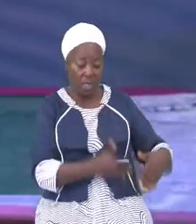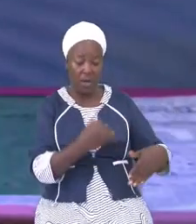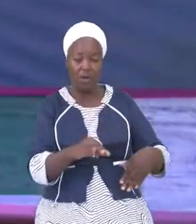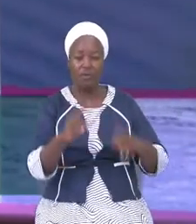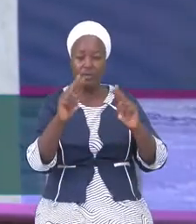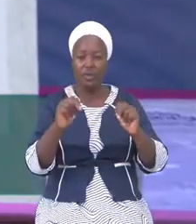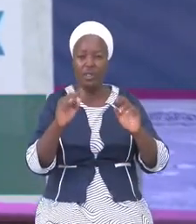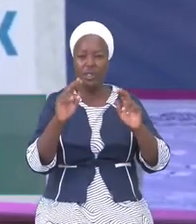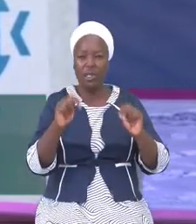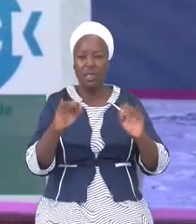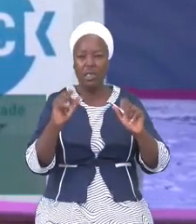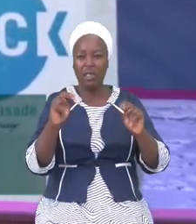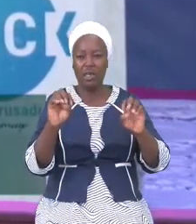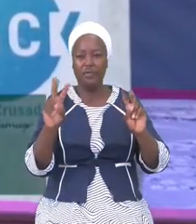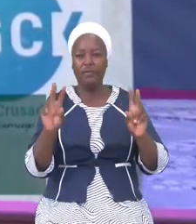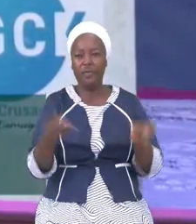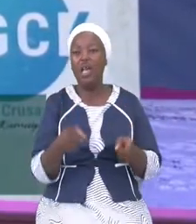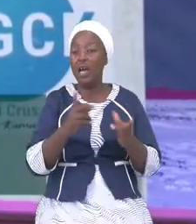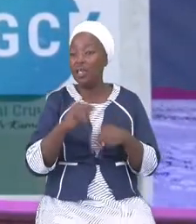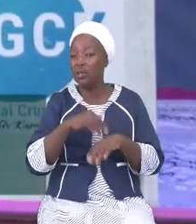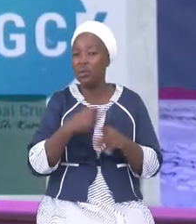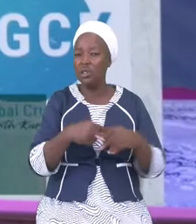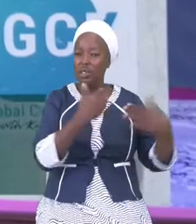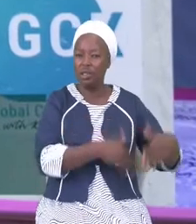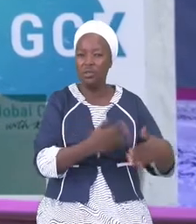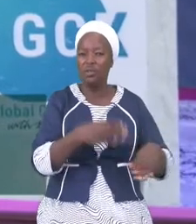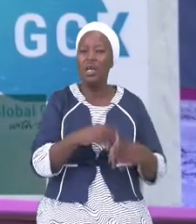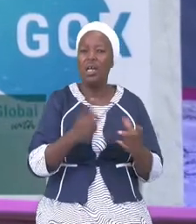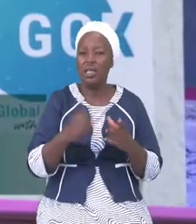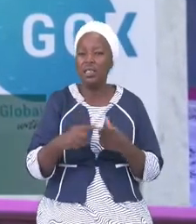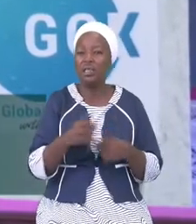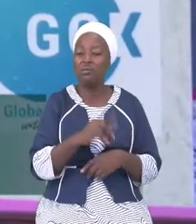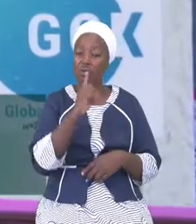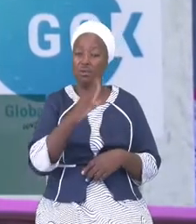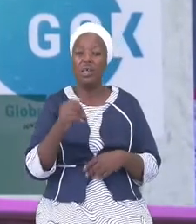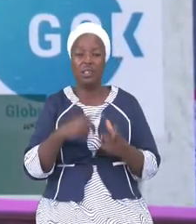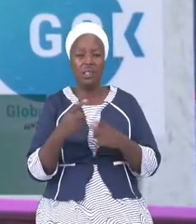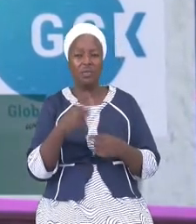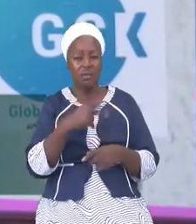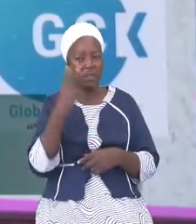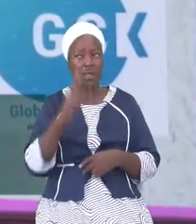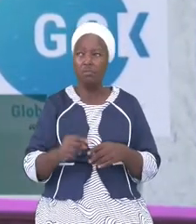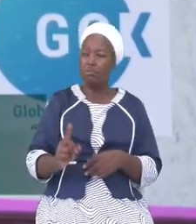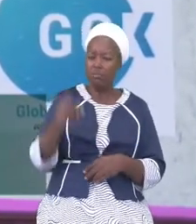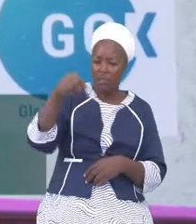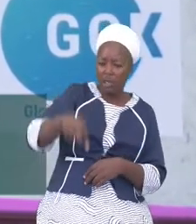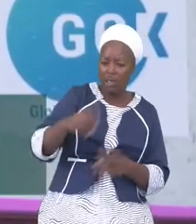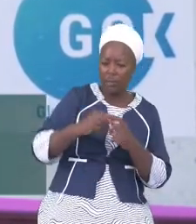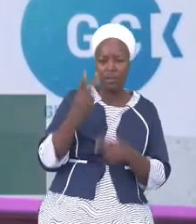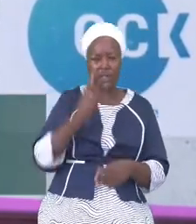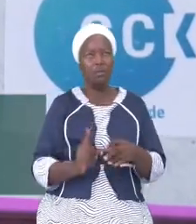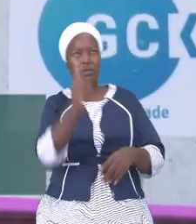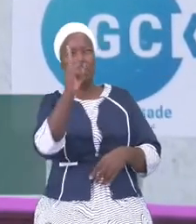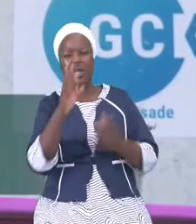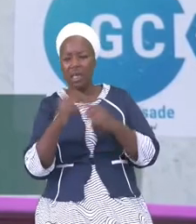Nineveh, and that he was at the shore. Obviously, a man down, and now we see him up. A man